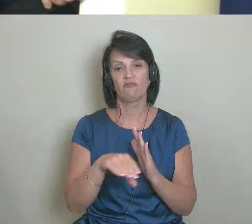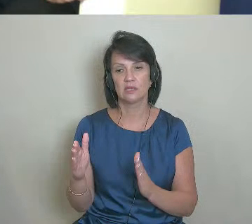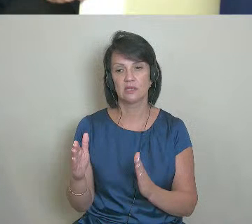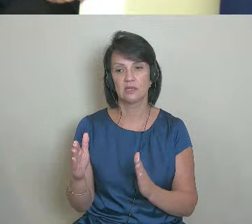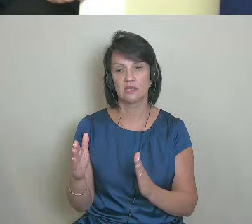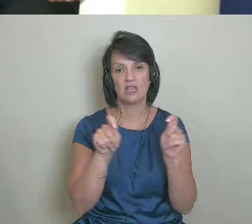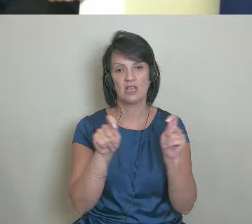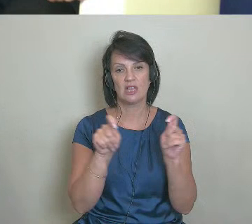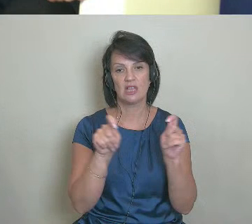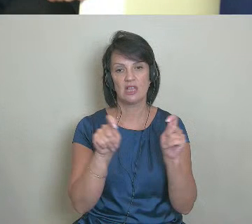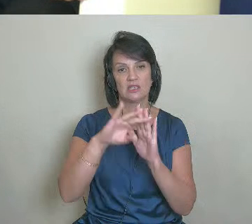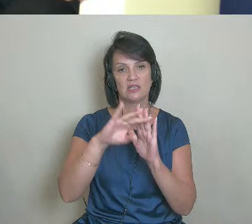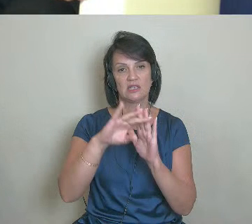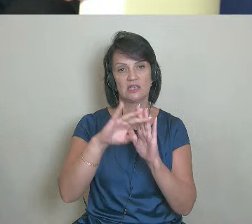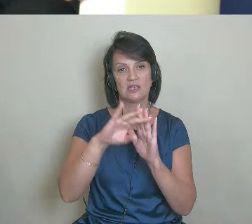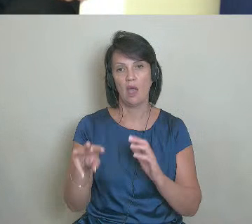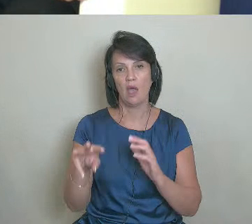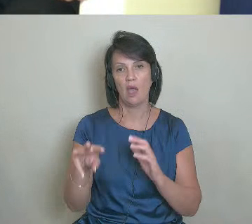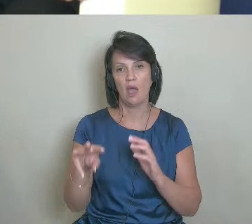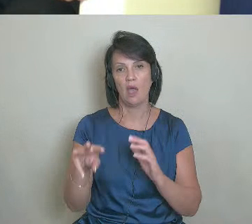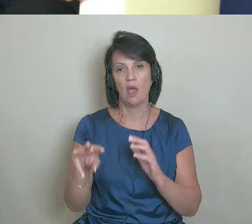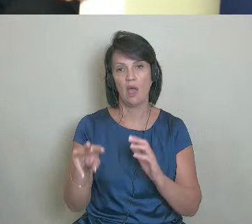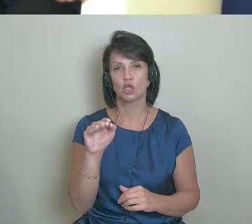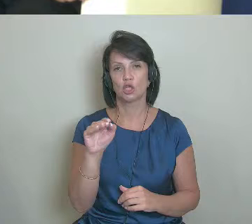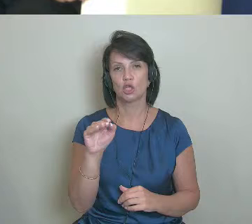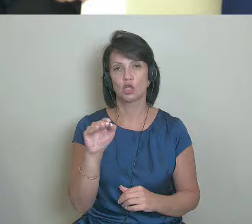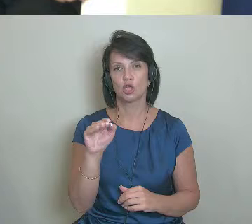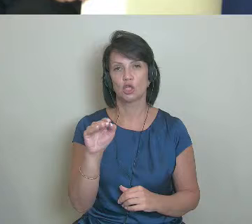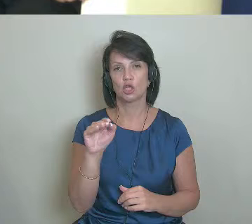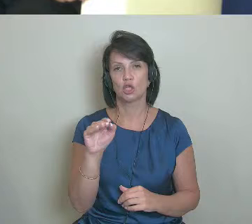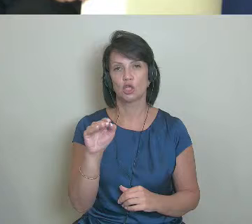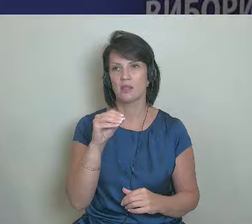system with open list, majoritarian with